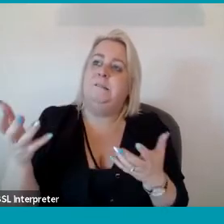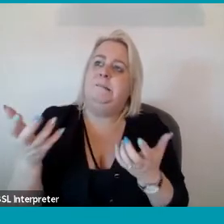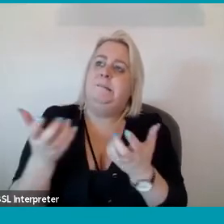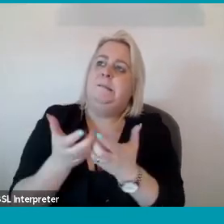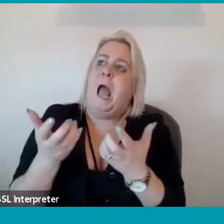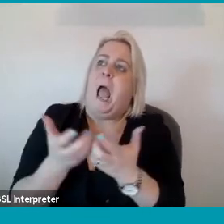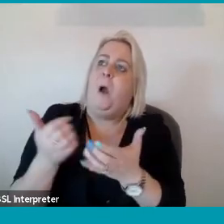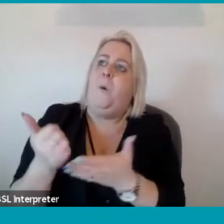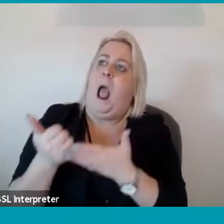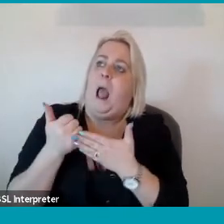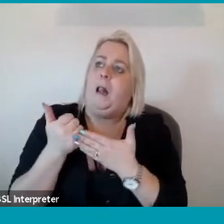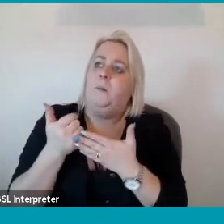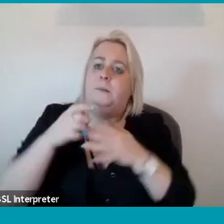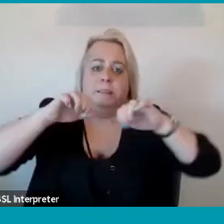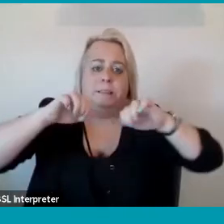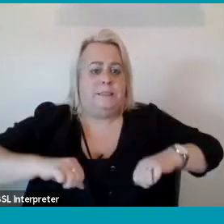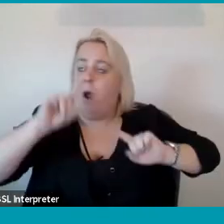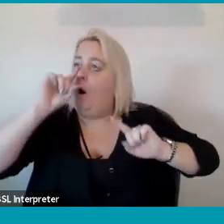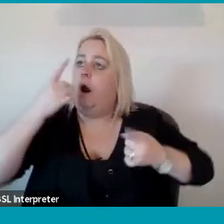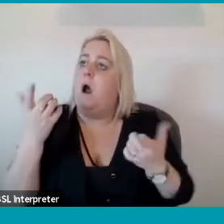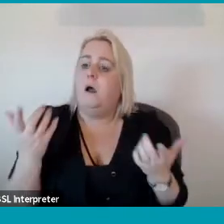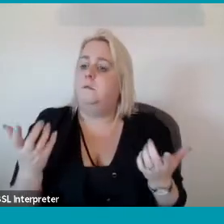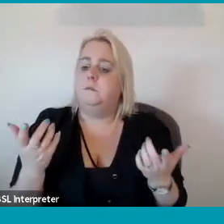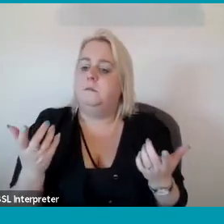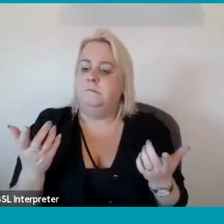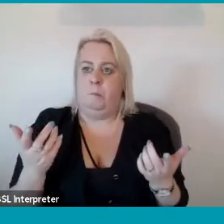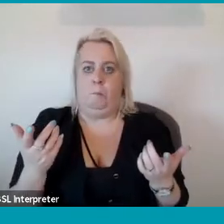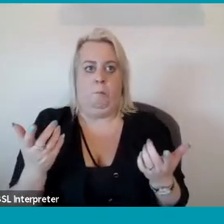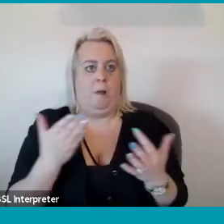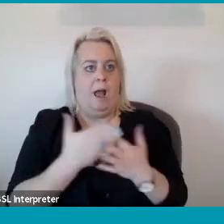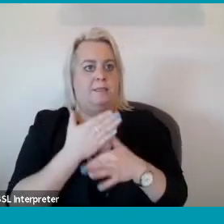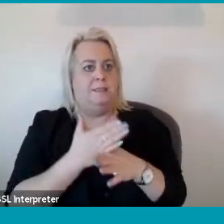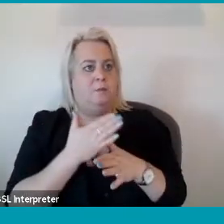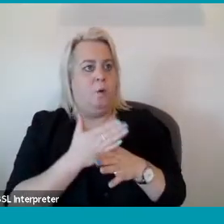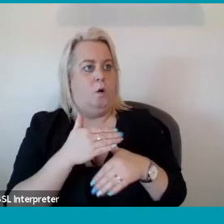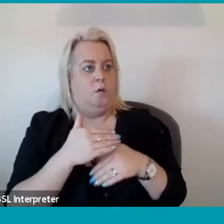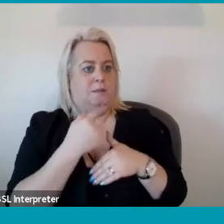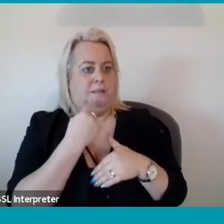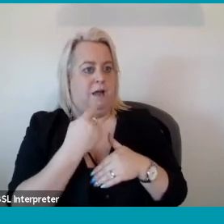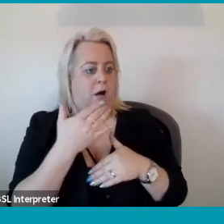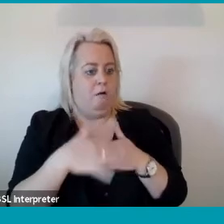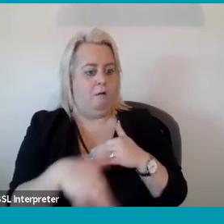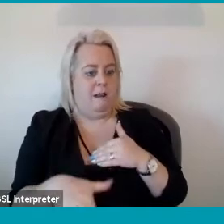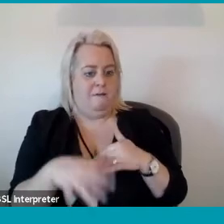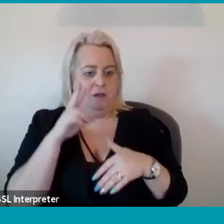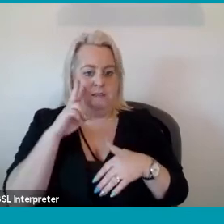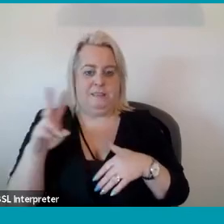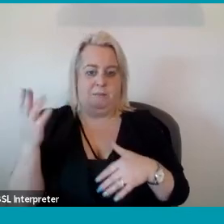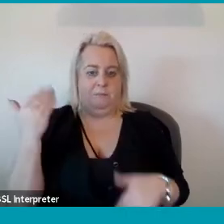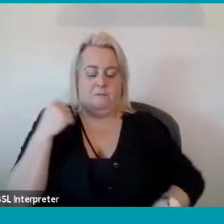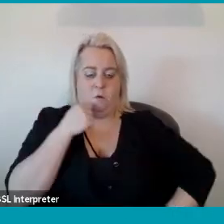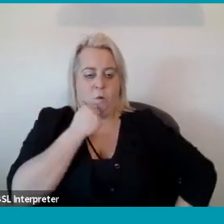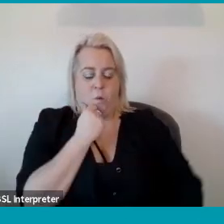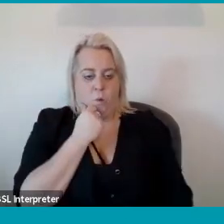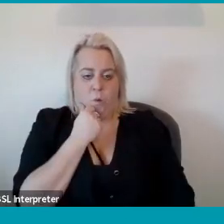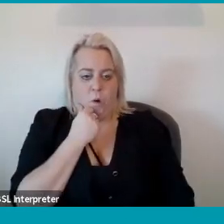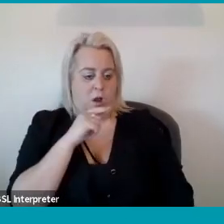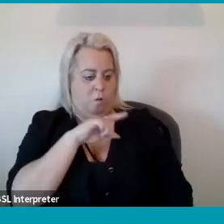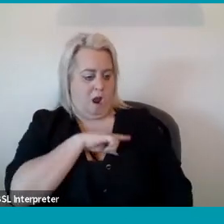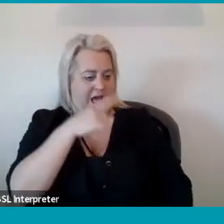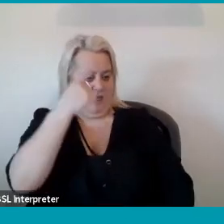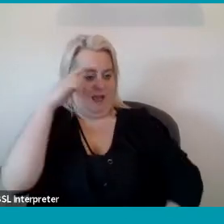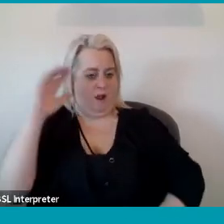down work? And they said, no, we haven't come across anybody like you before. Actually, we think everybody can sit, because if you're in a